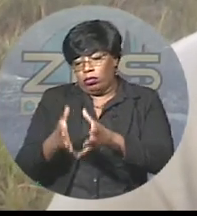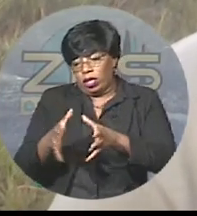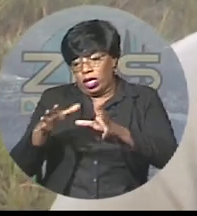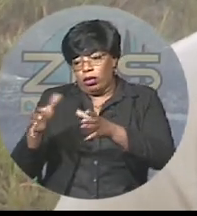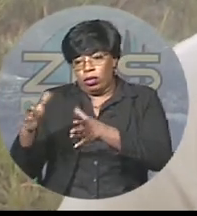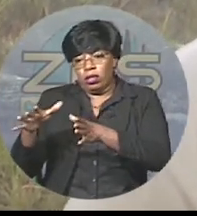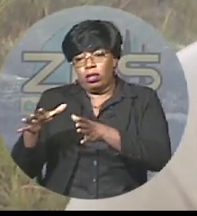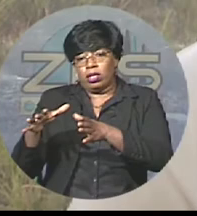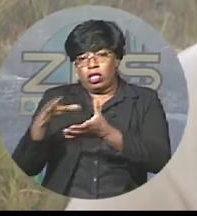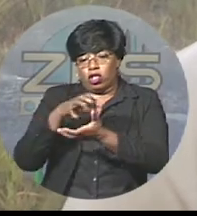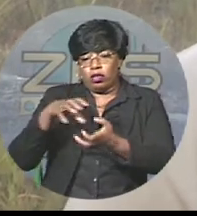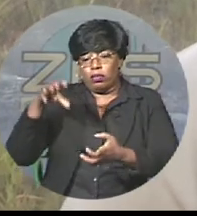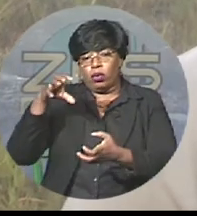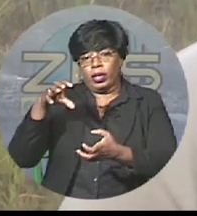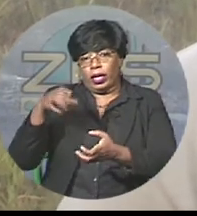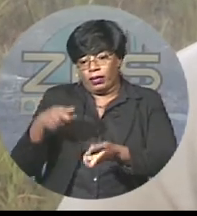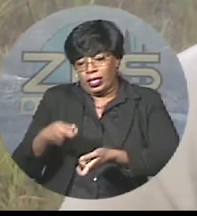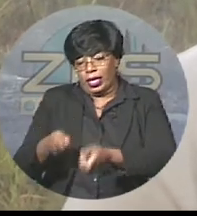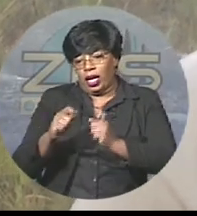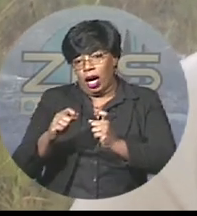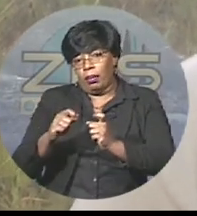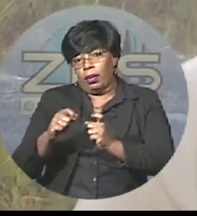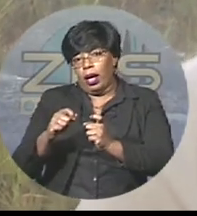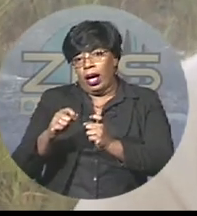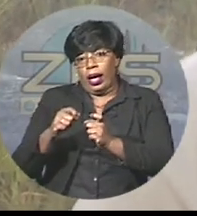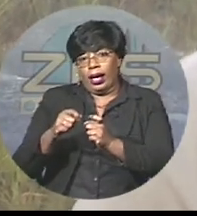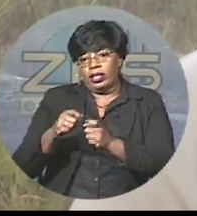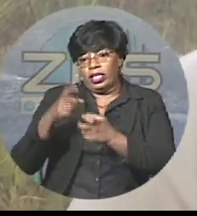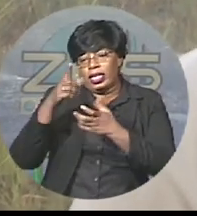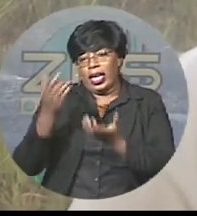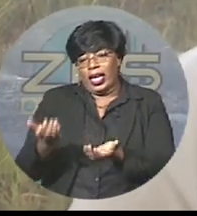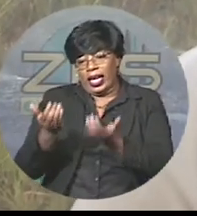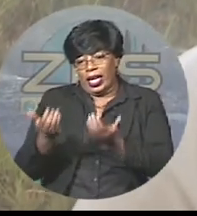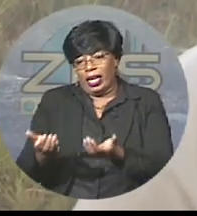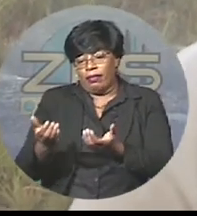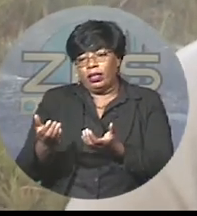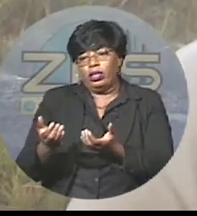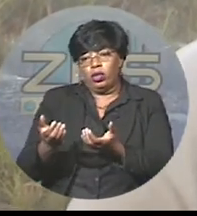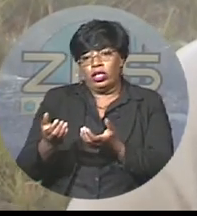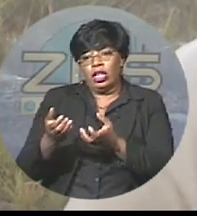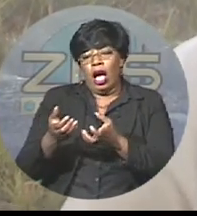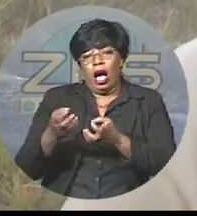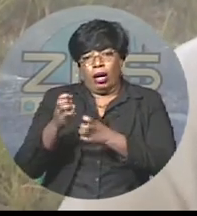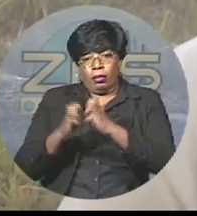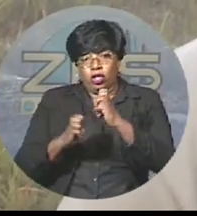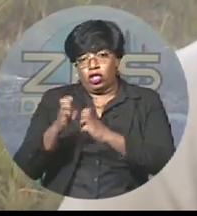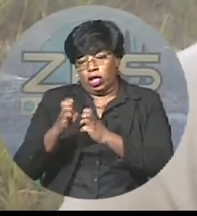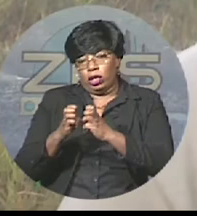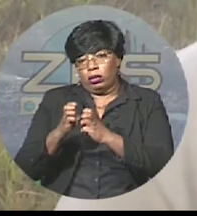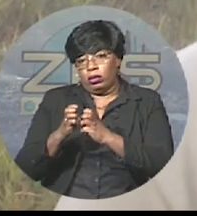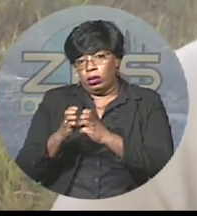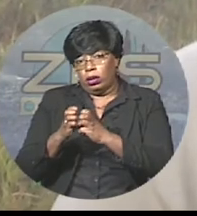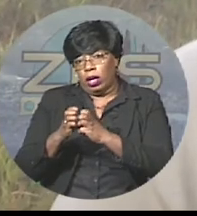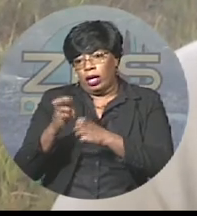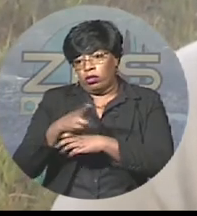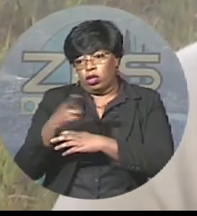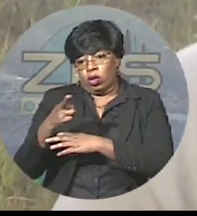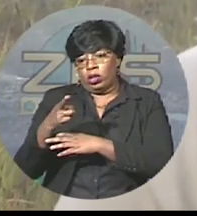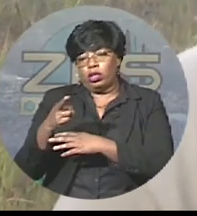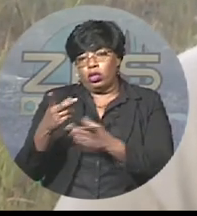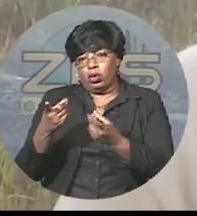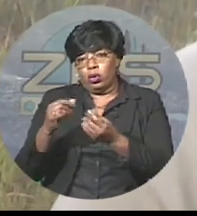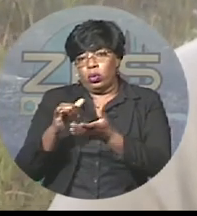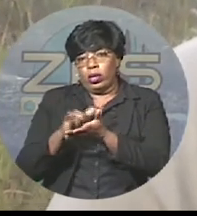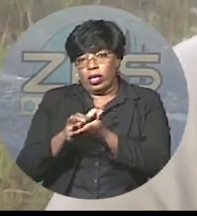that have to be uprooted. You require heavy-duty machine, you require field, you require quite a bit of resources there to do that,